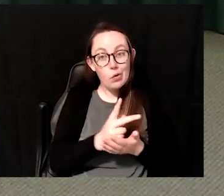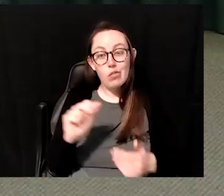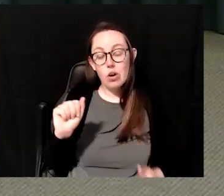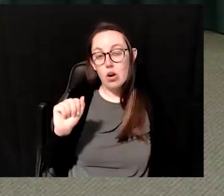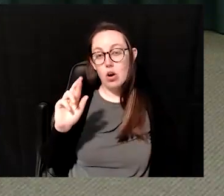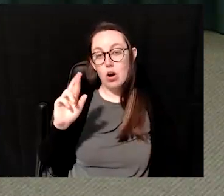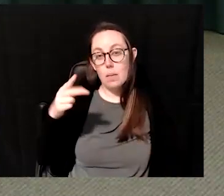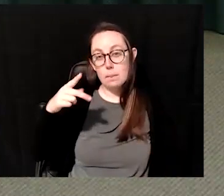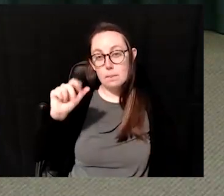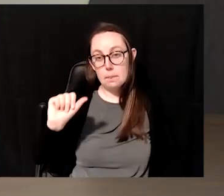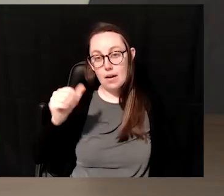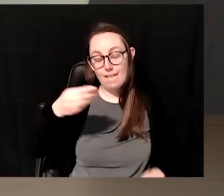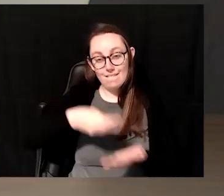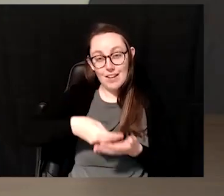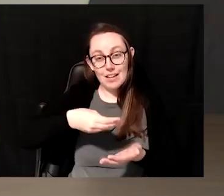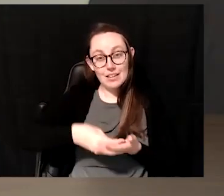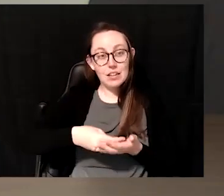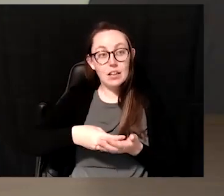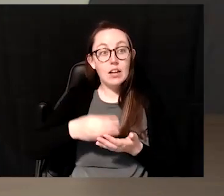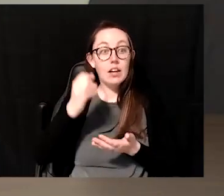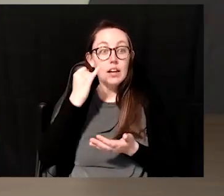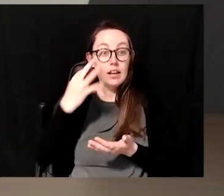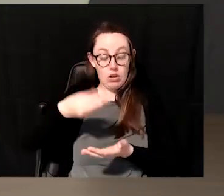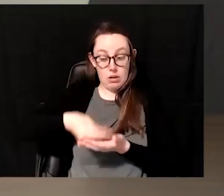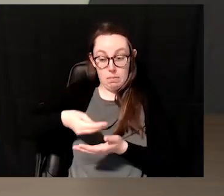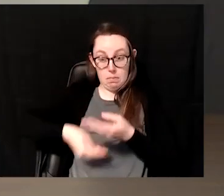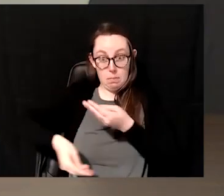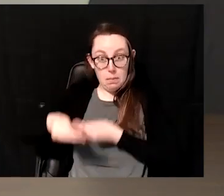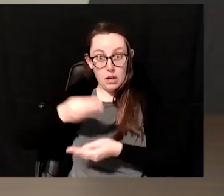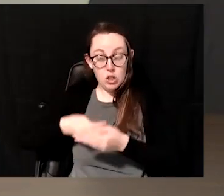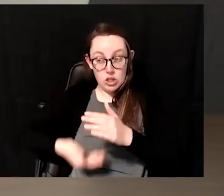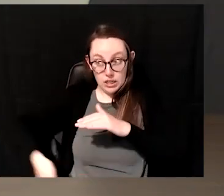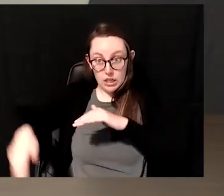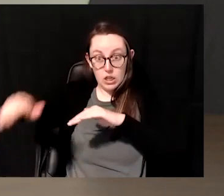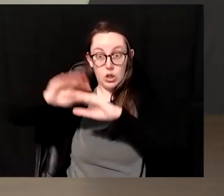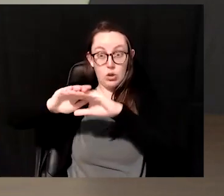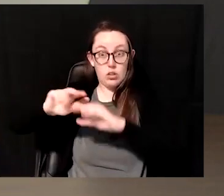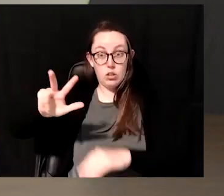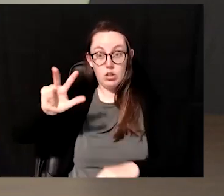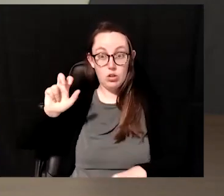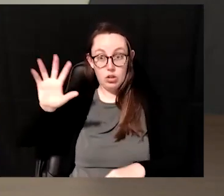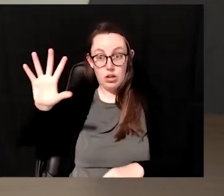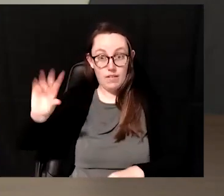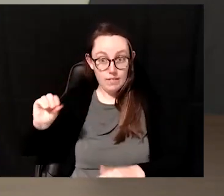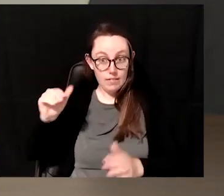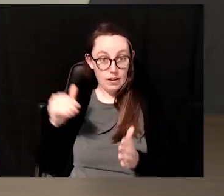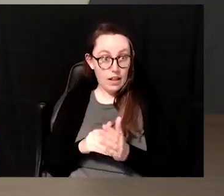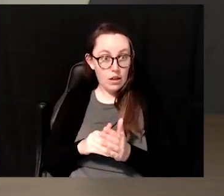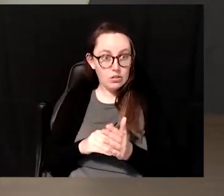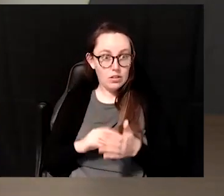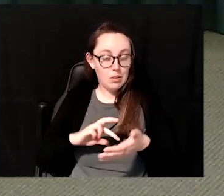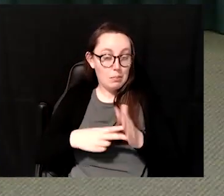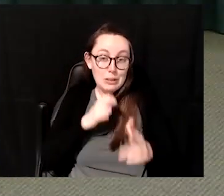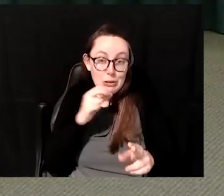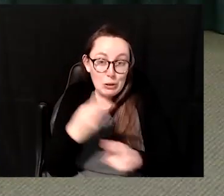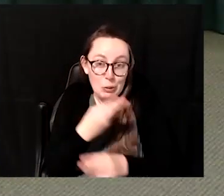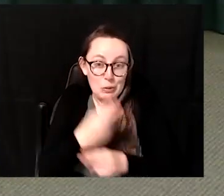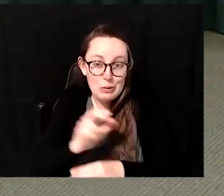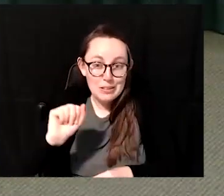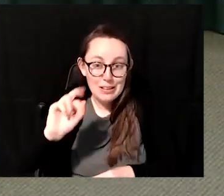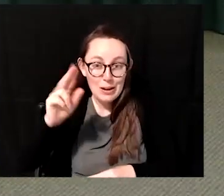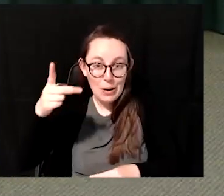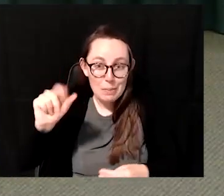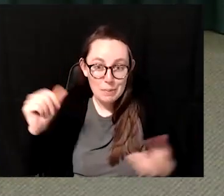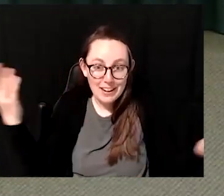the budget is increased by 350 on Saturday yeah don't we don't do it yeah we'll we'll stop right in the